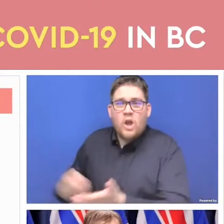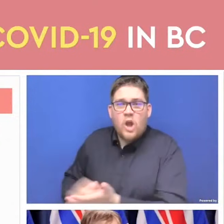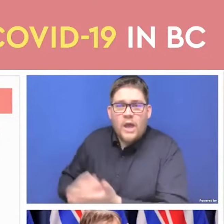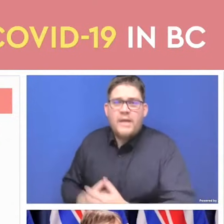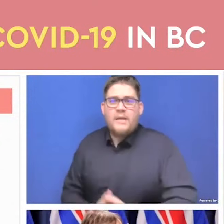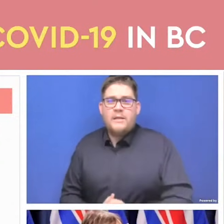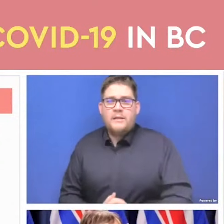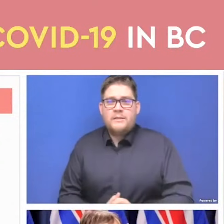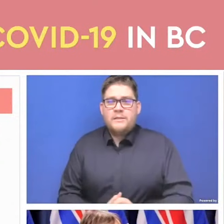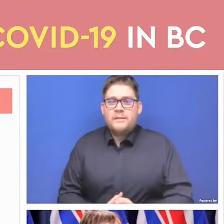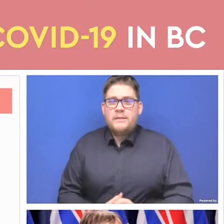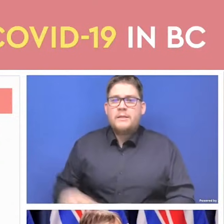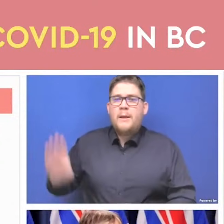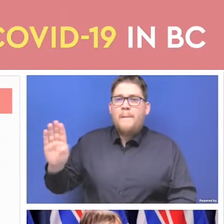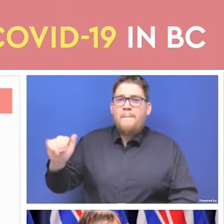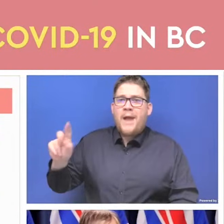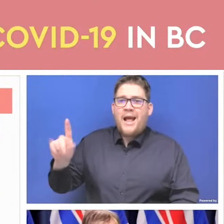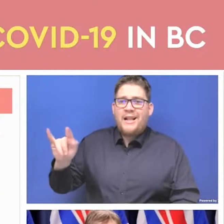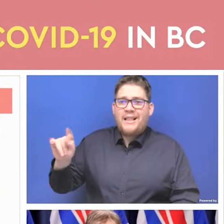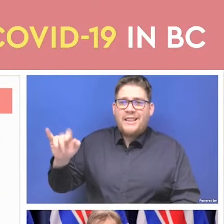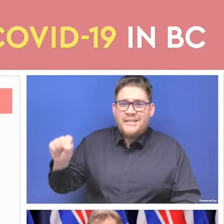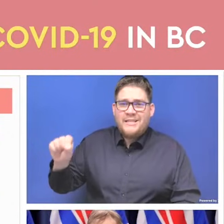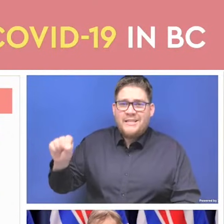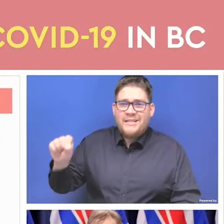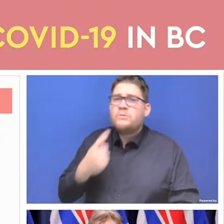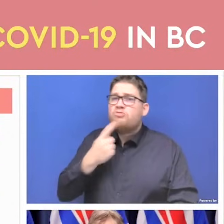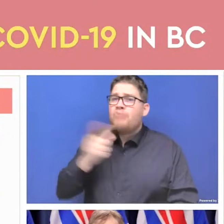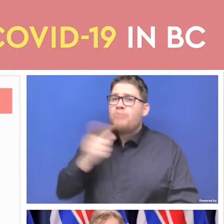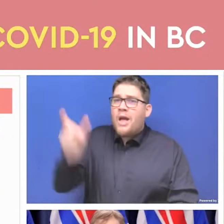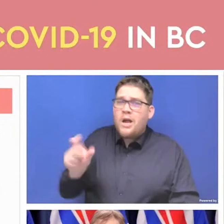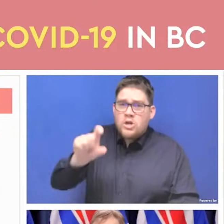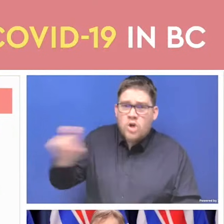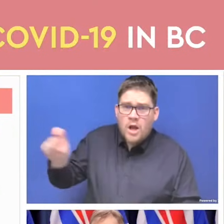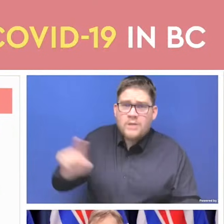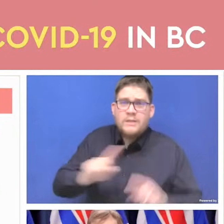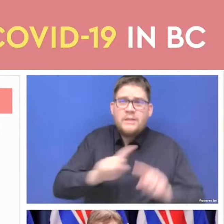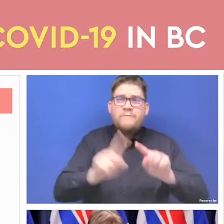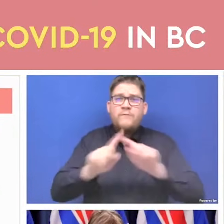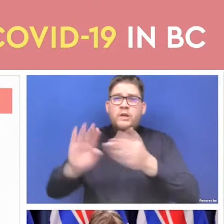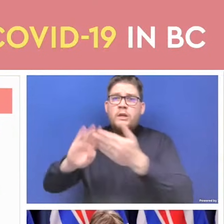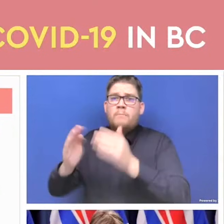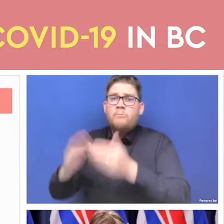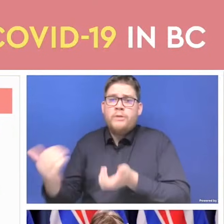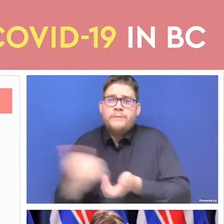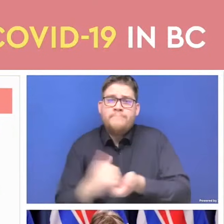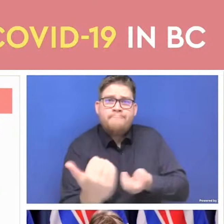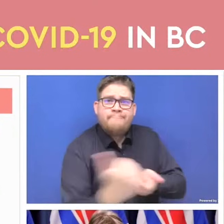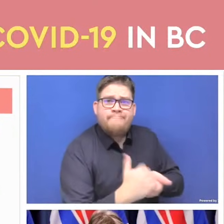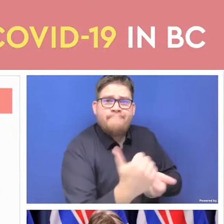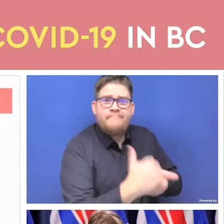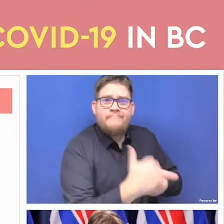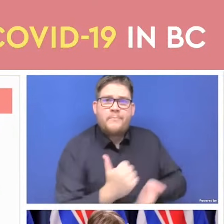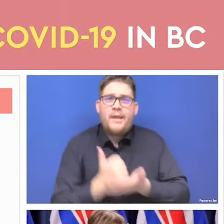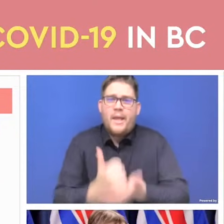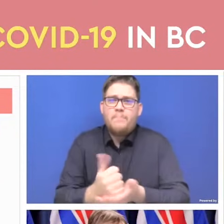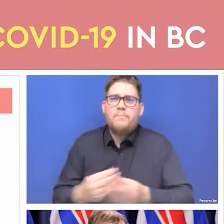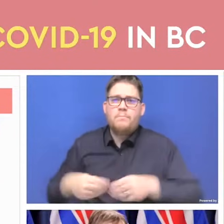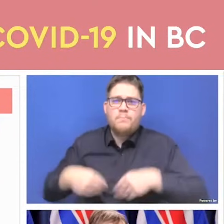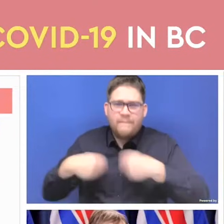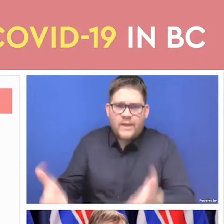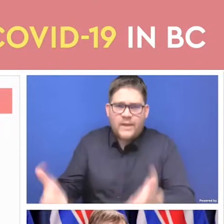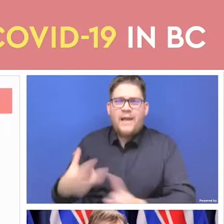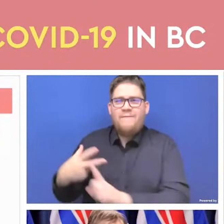Red Cross. Many community partners participated with us to help deliver our immunization for our public,